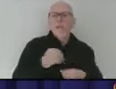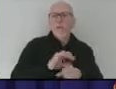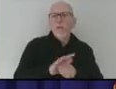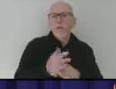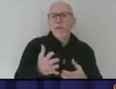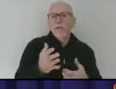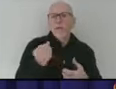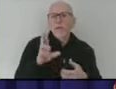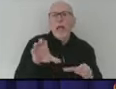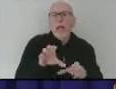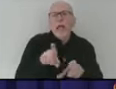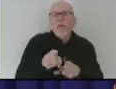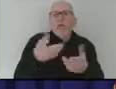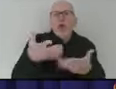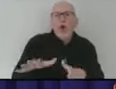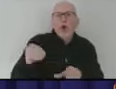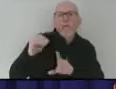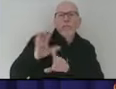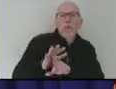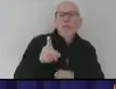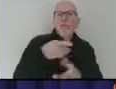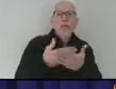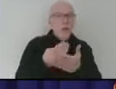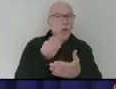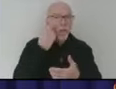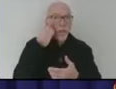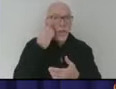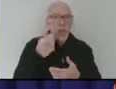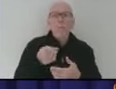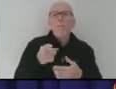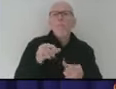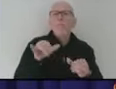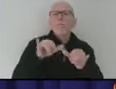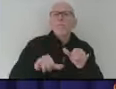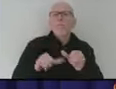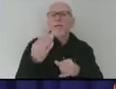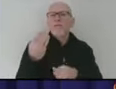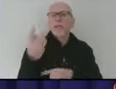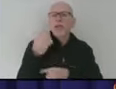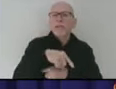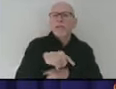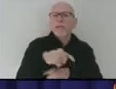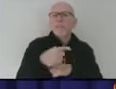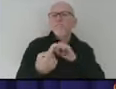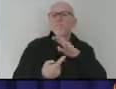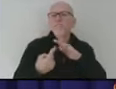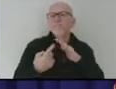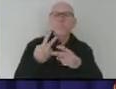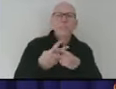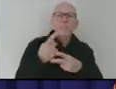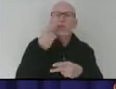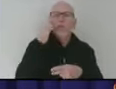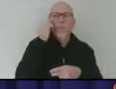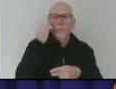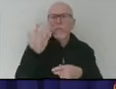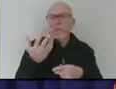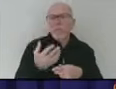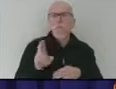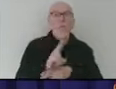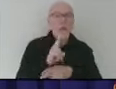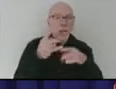been exposed. When you get home, plan to spend those 14 days in quarantine, even in your own home. Wear a